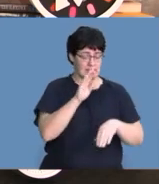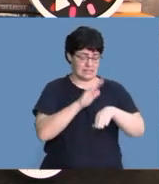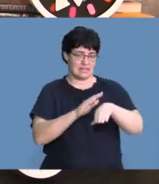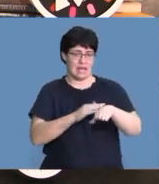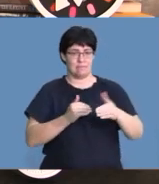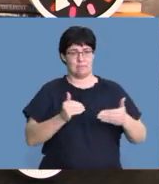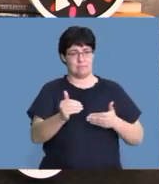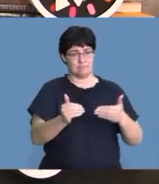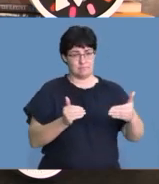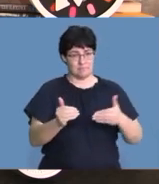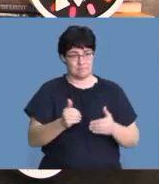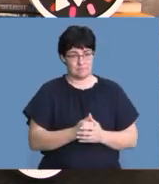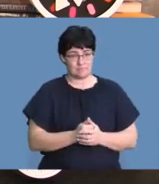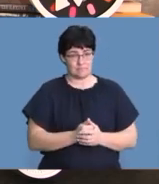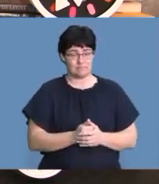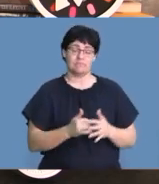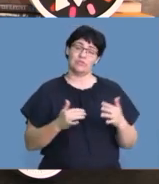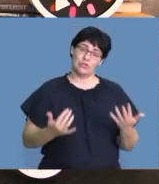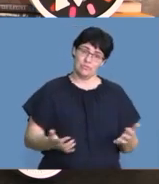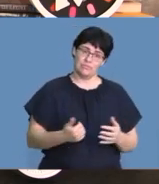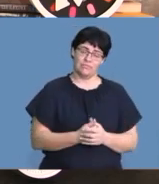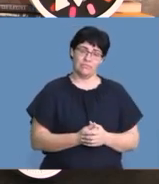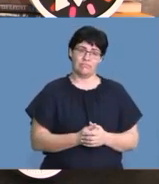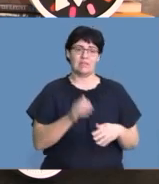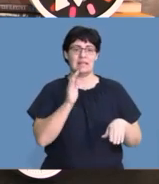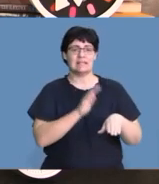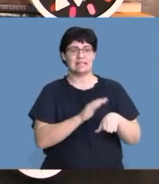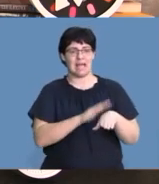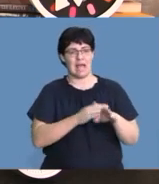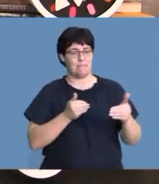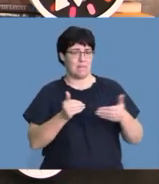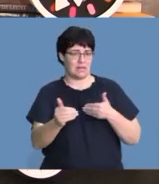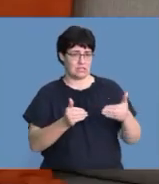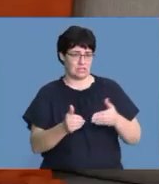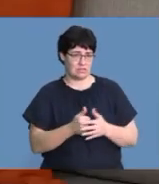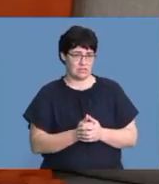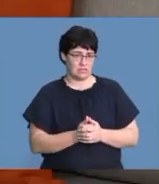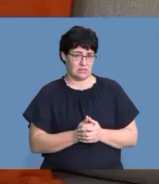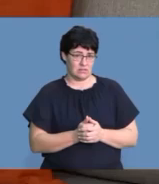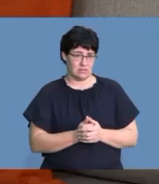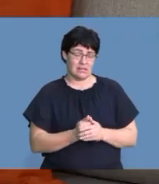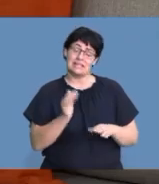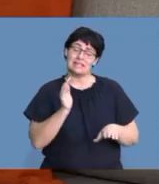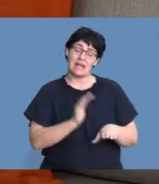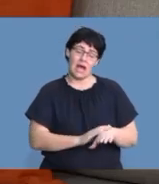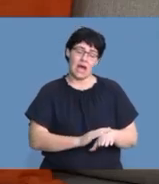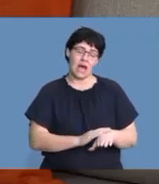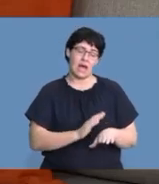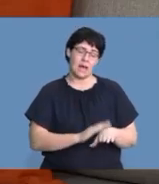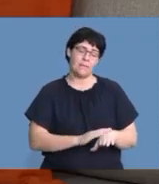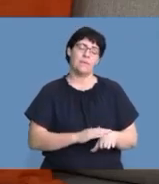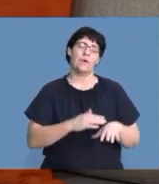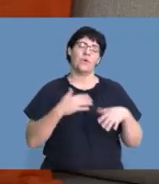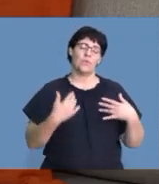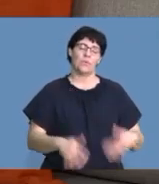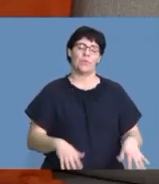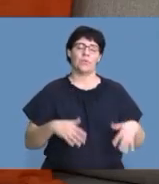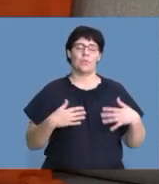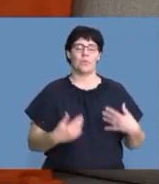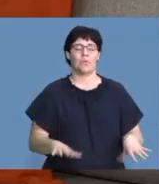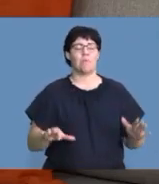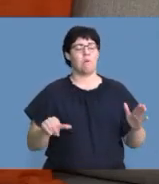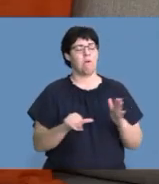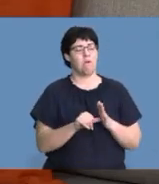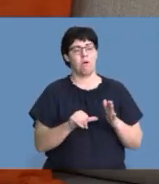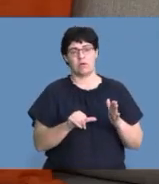about time management. So, time management. Time is the most